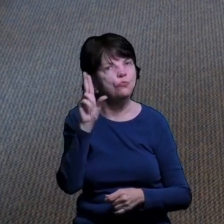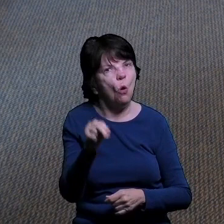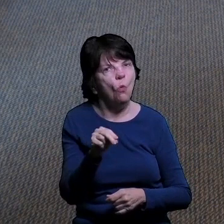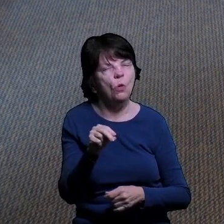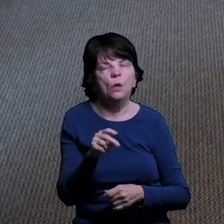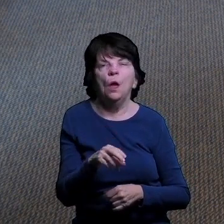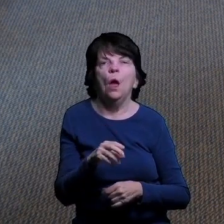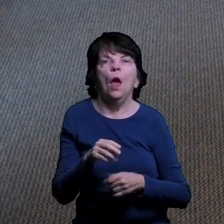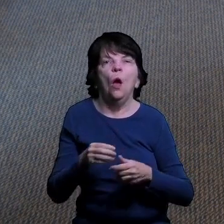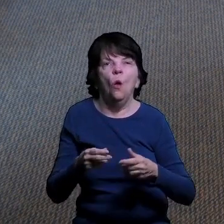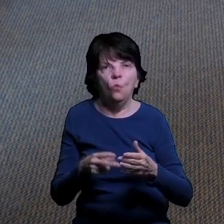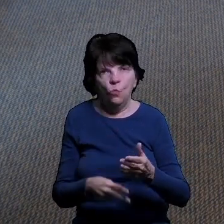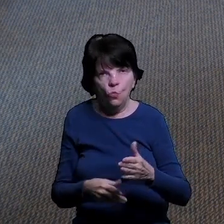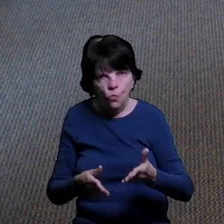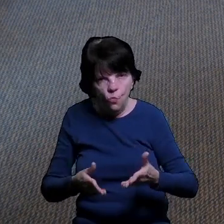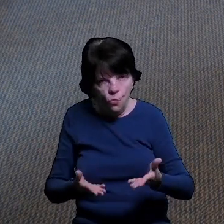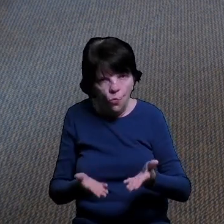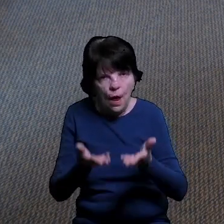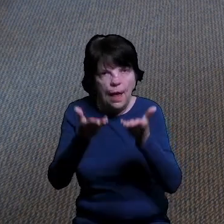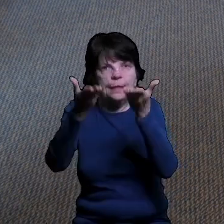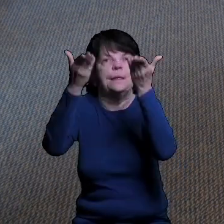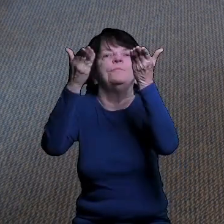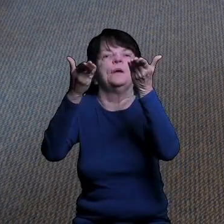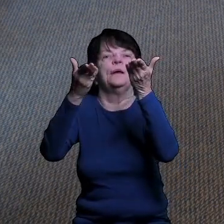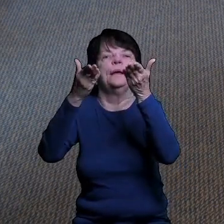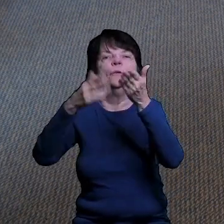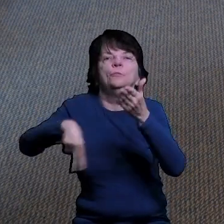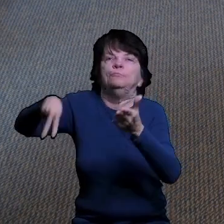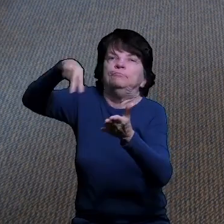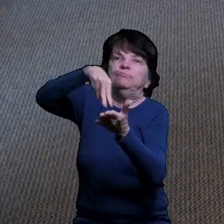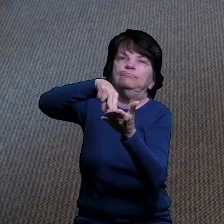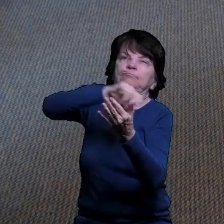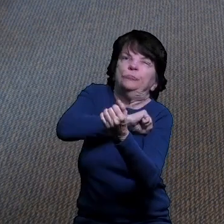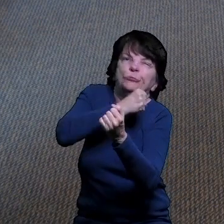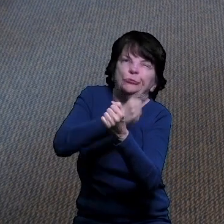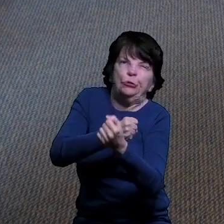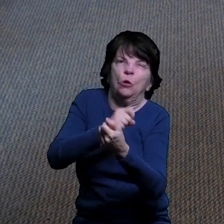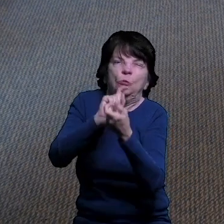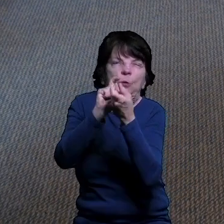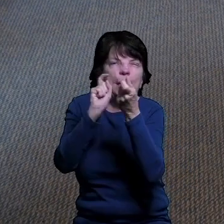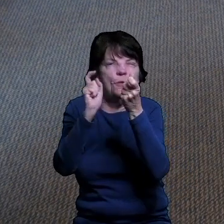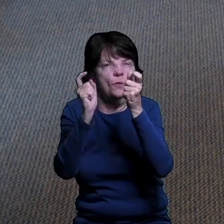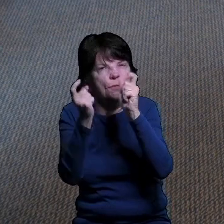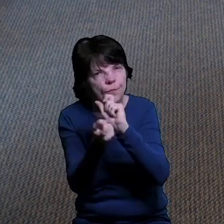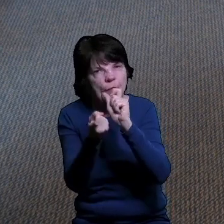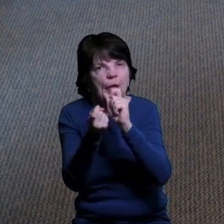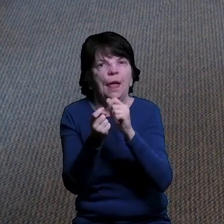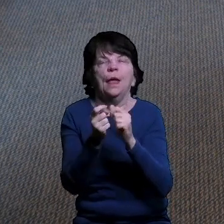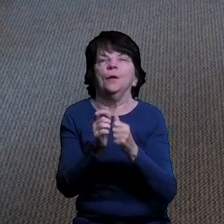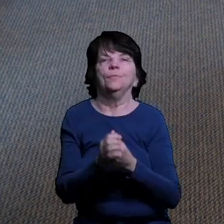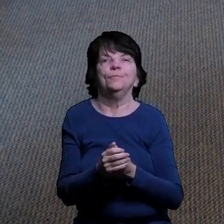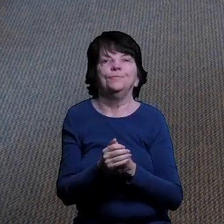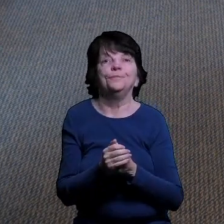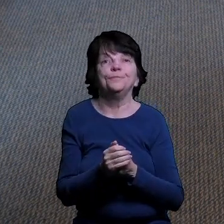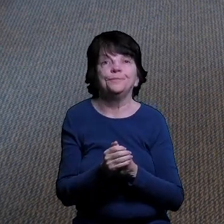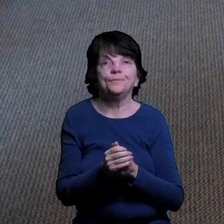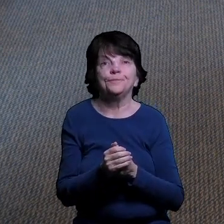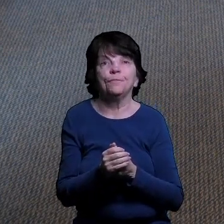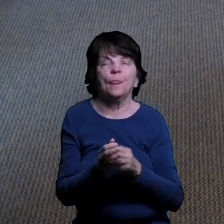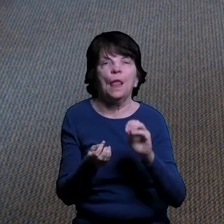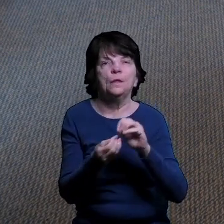above that and let God use you. Handle adversity well. A second thing